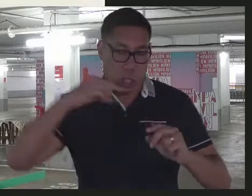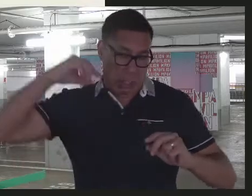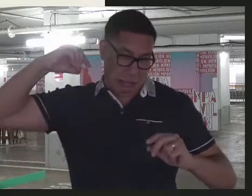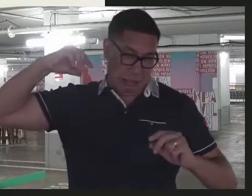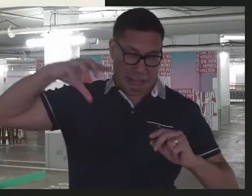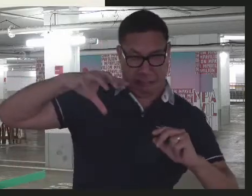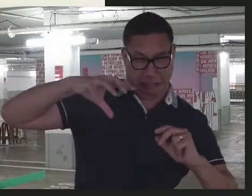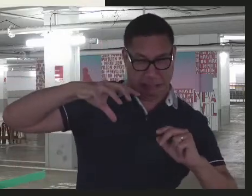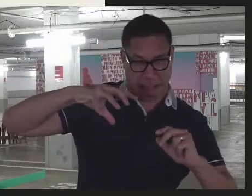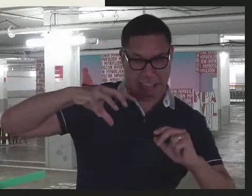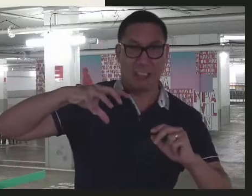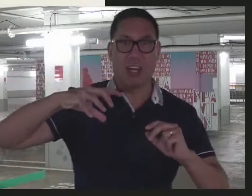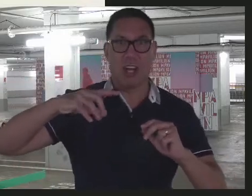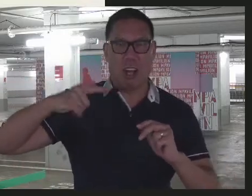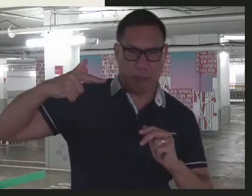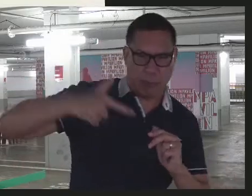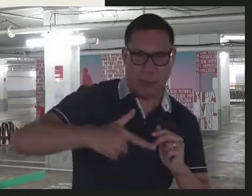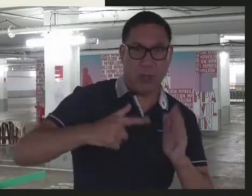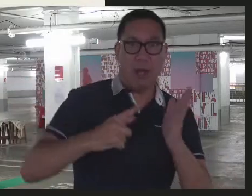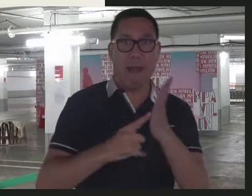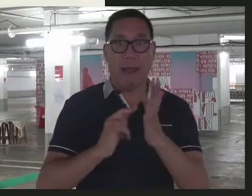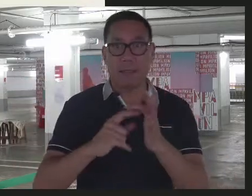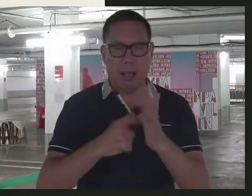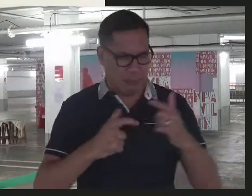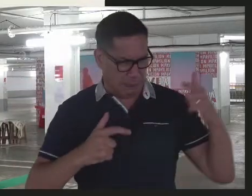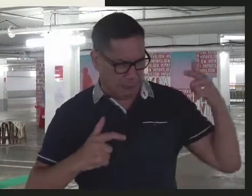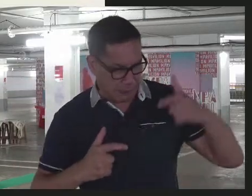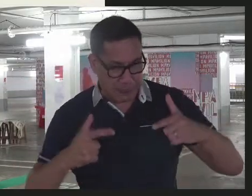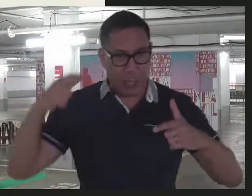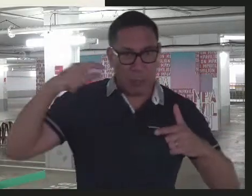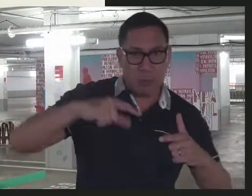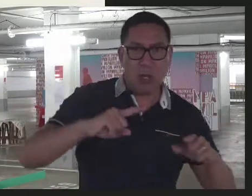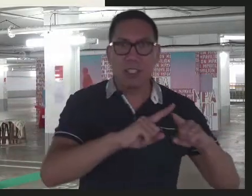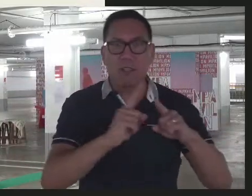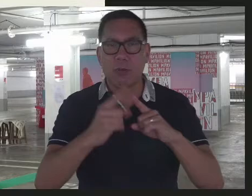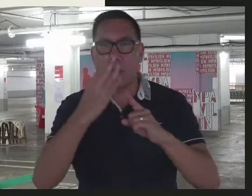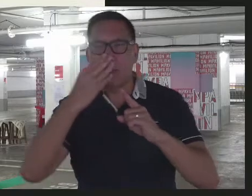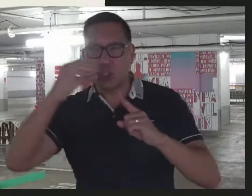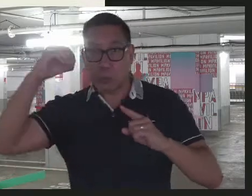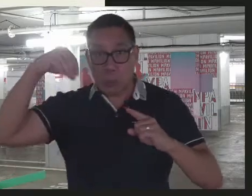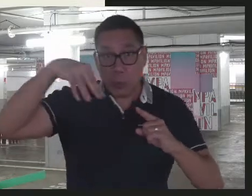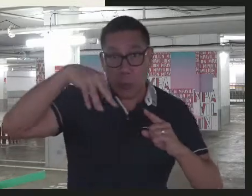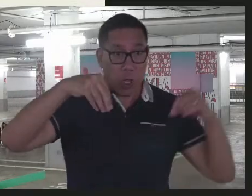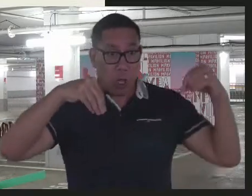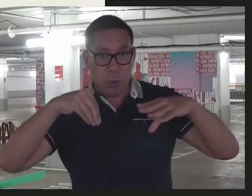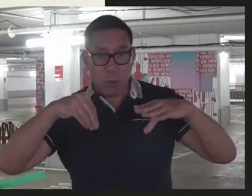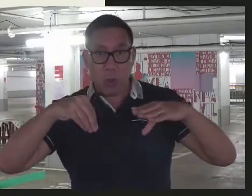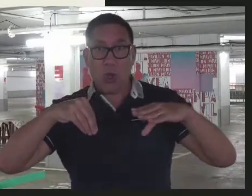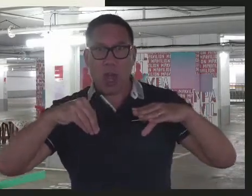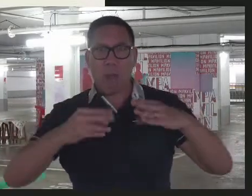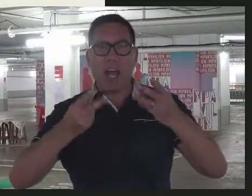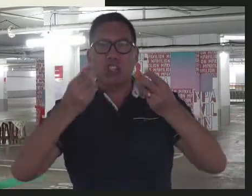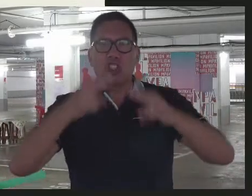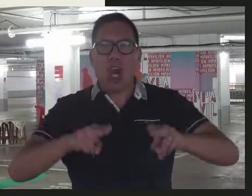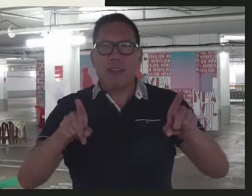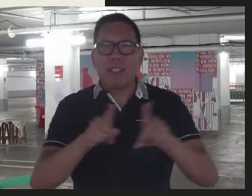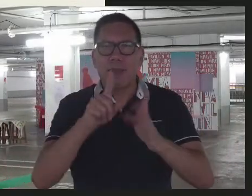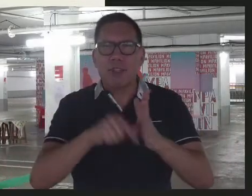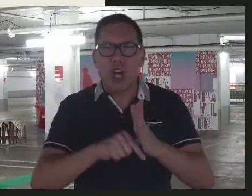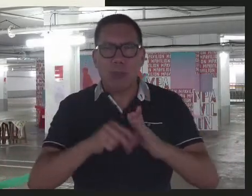with these lasers, and the image is activated but dying at the same time. So we're seeing